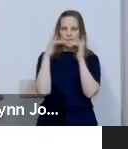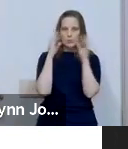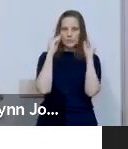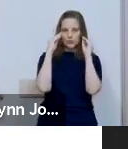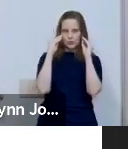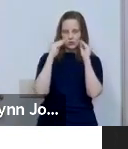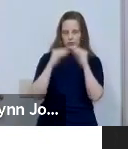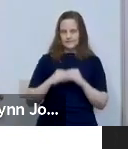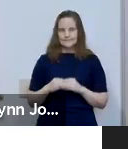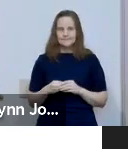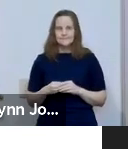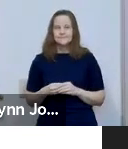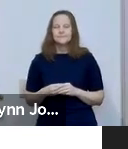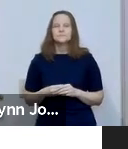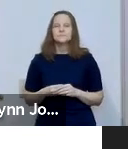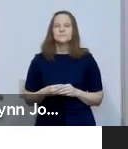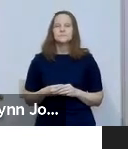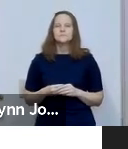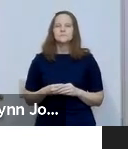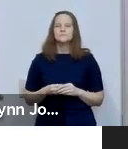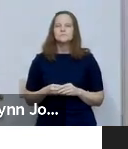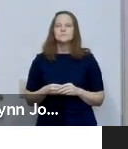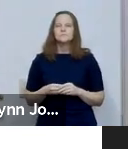from. Next slide.